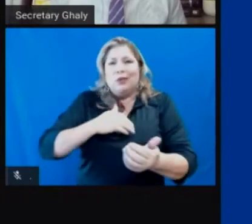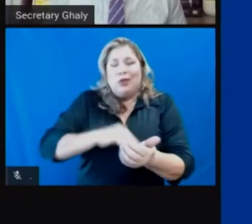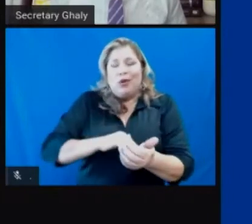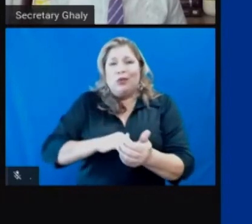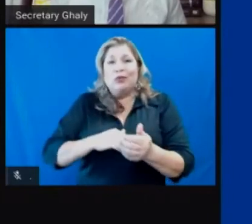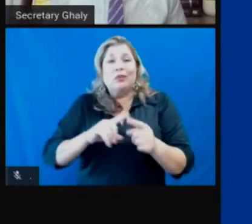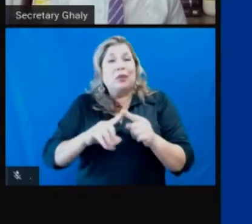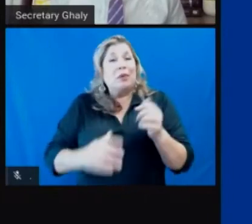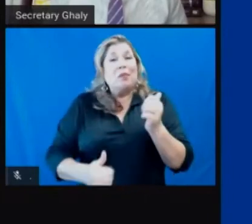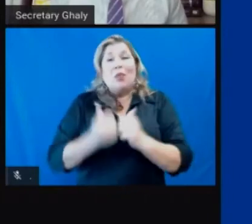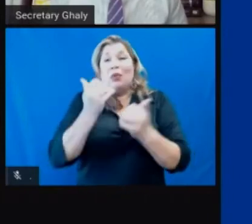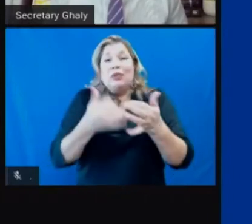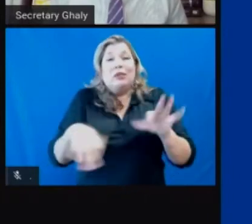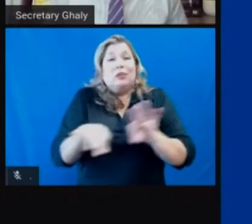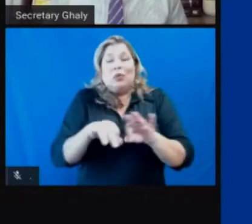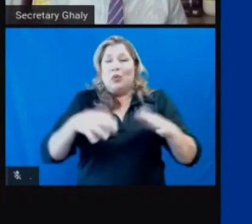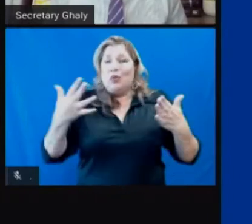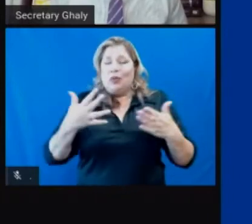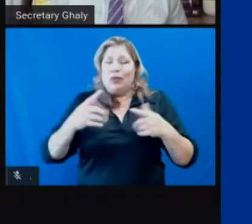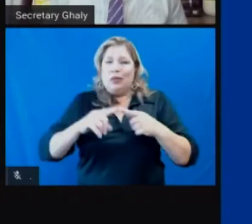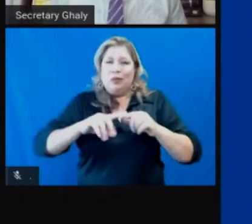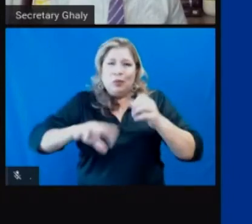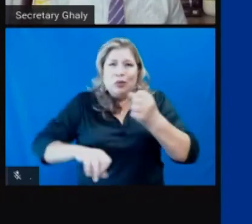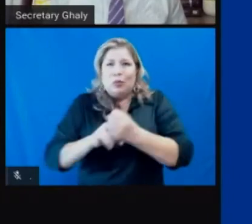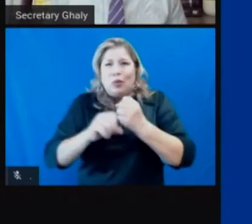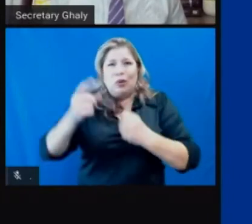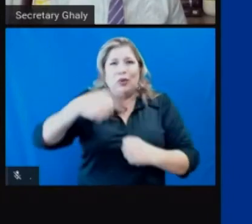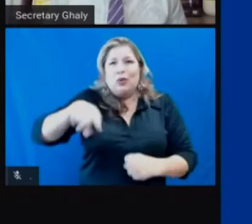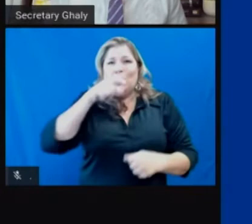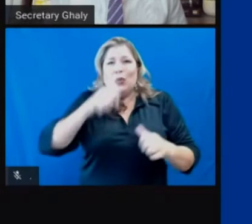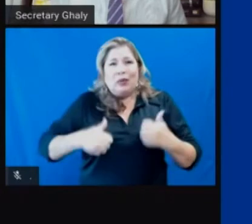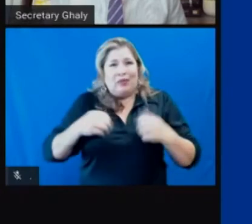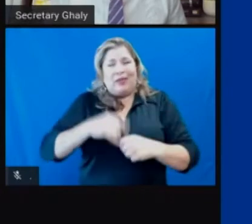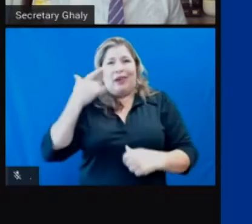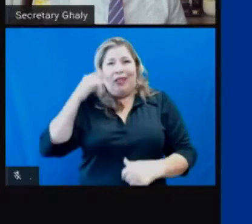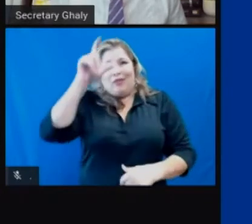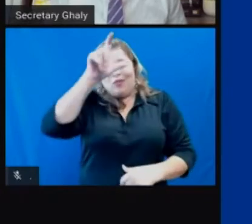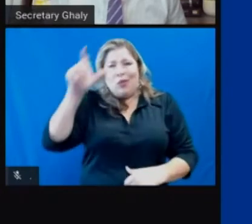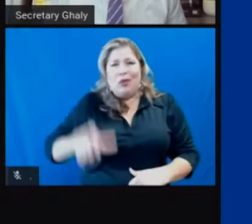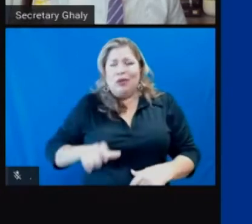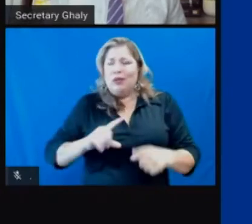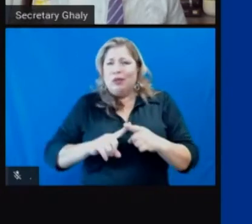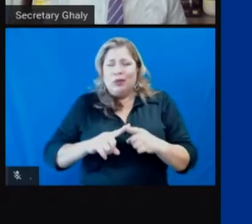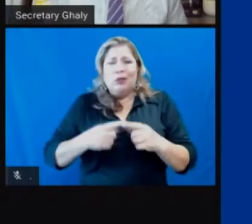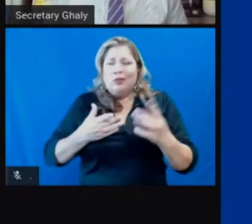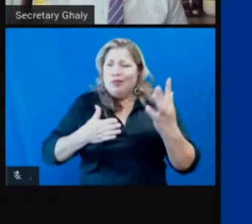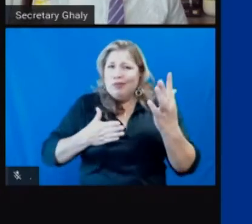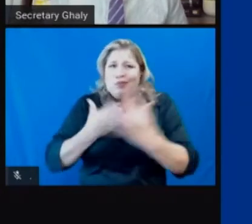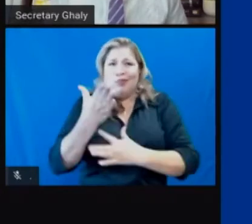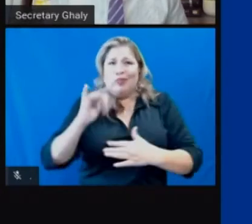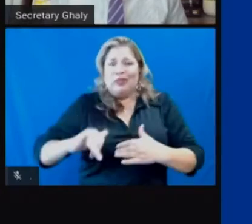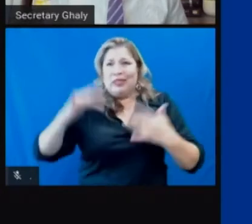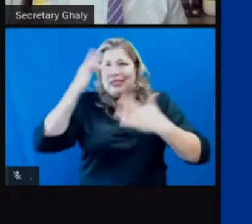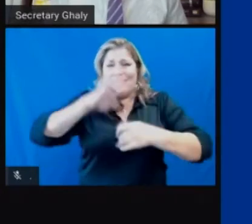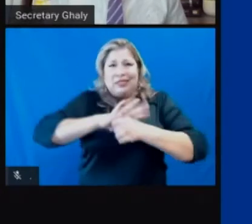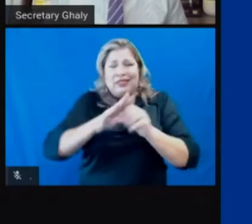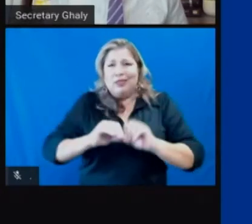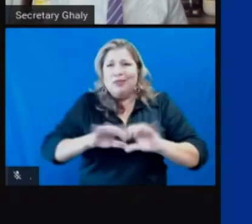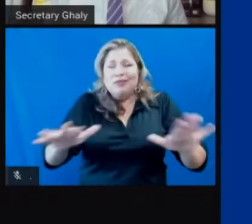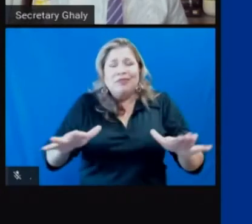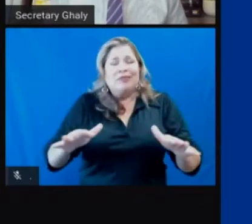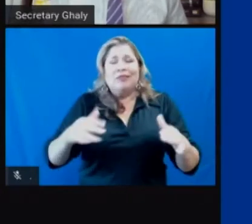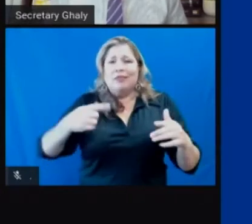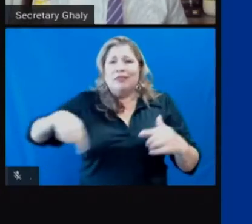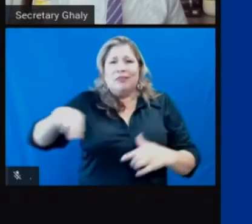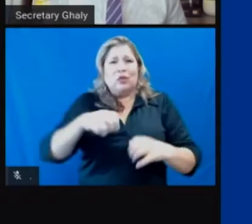Californians to get through this difficult pandemic, to get through it, not just with our health, but with strong communities. And I believe